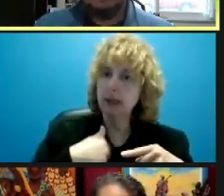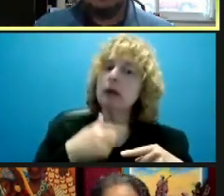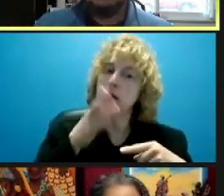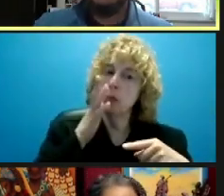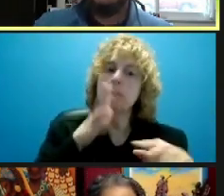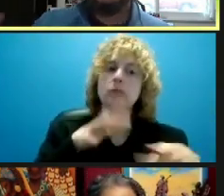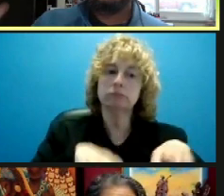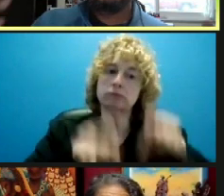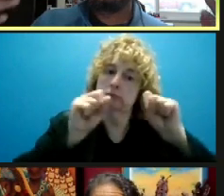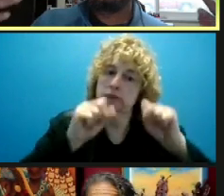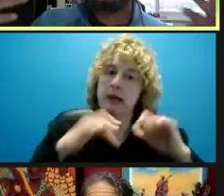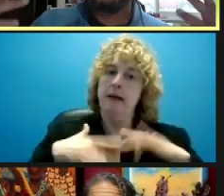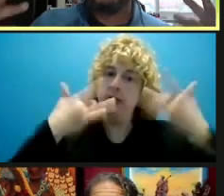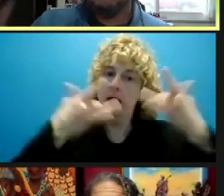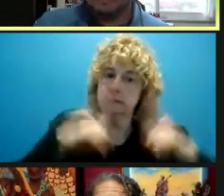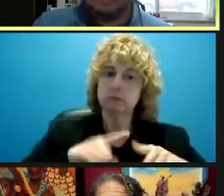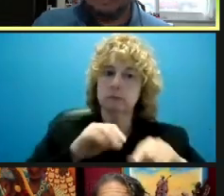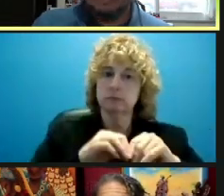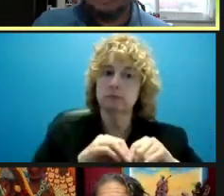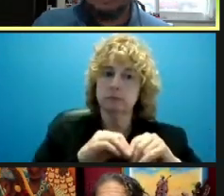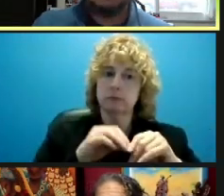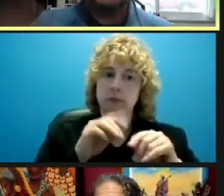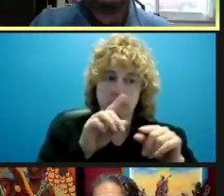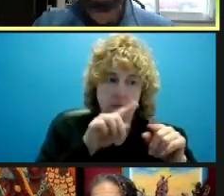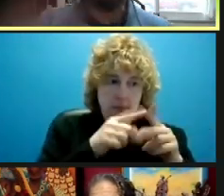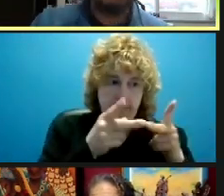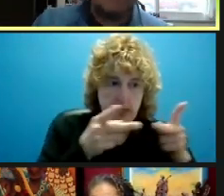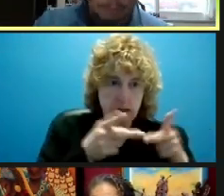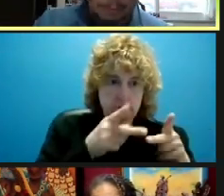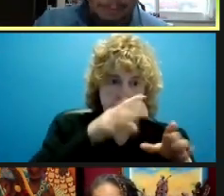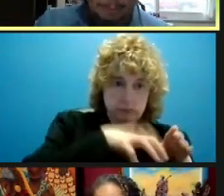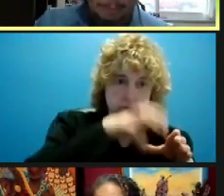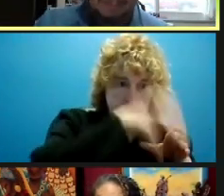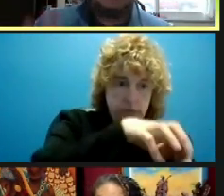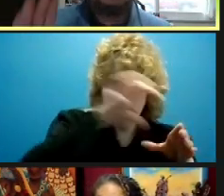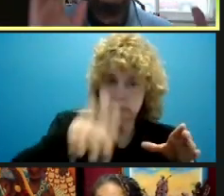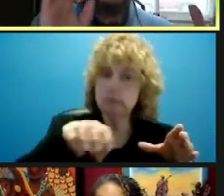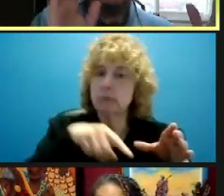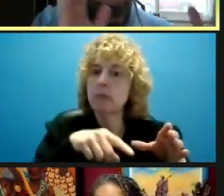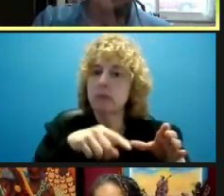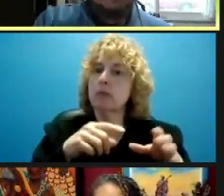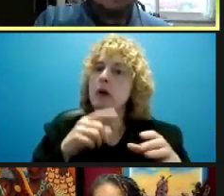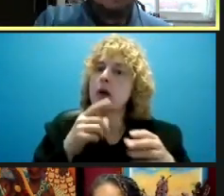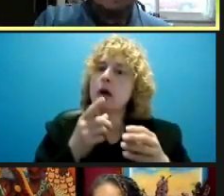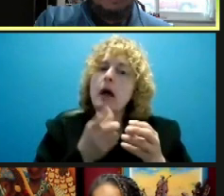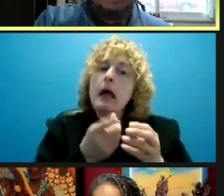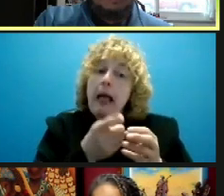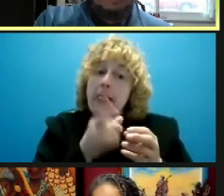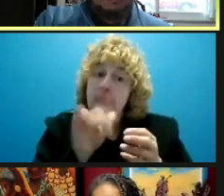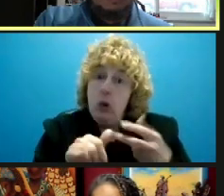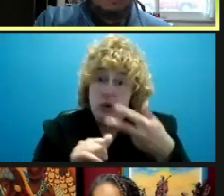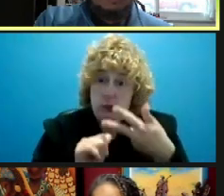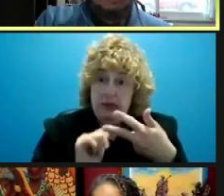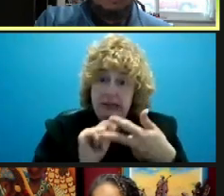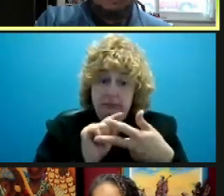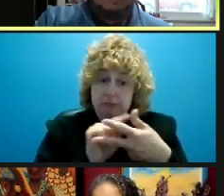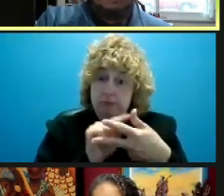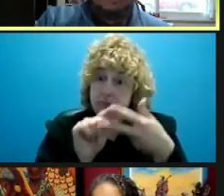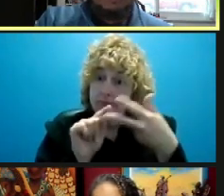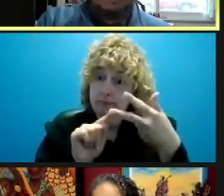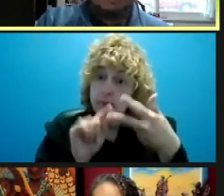to be more focused on our issues. And there is more to say about this. These three events in Detroit in